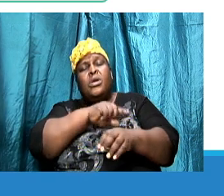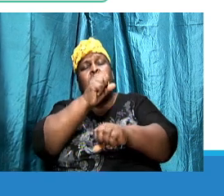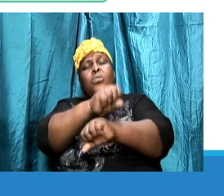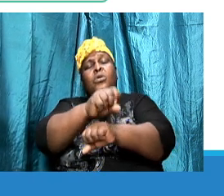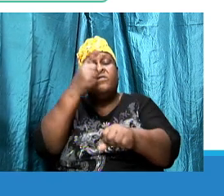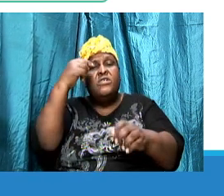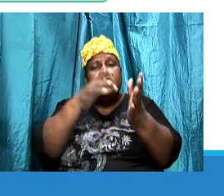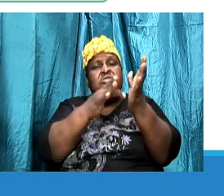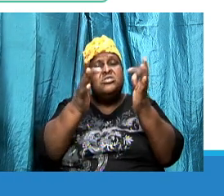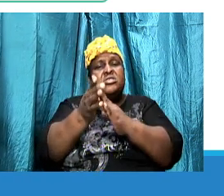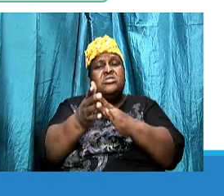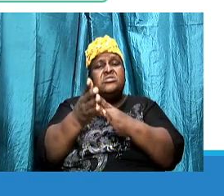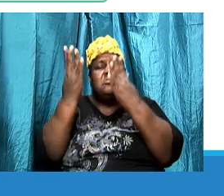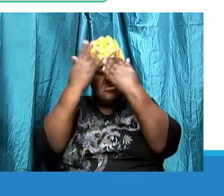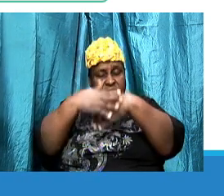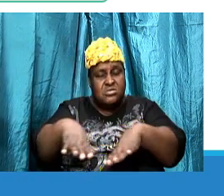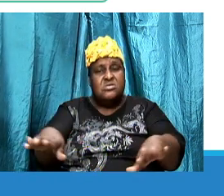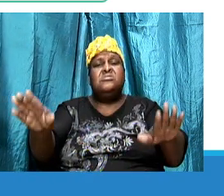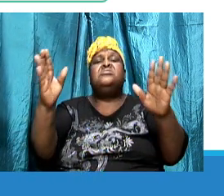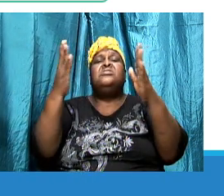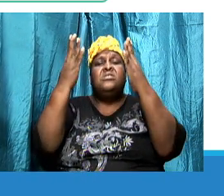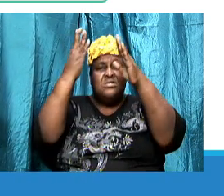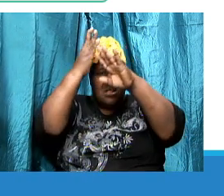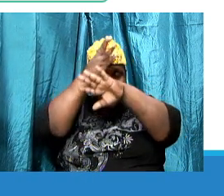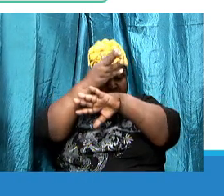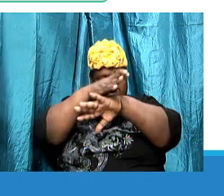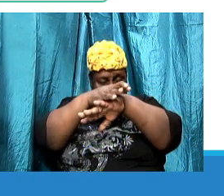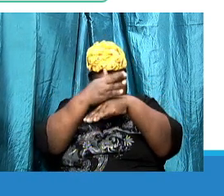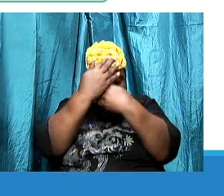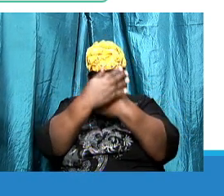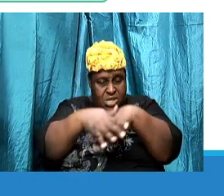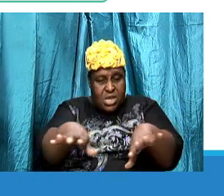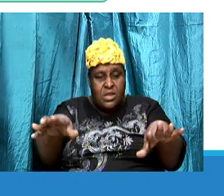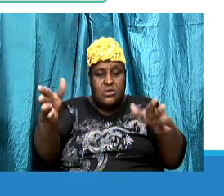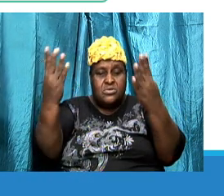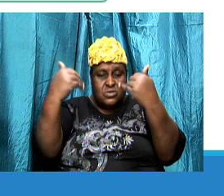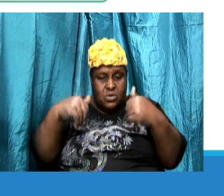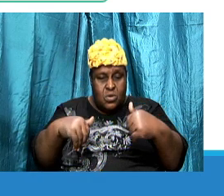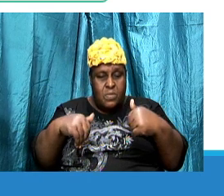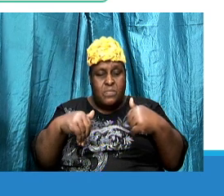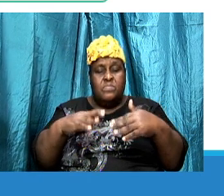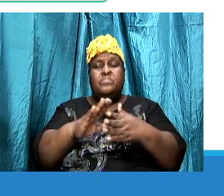are cognizant of that. But God doesn't want us to be